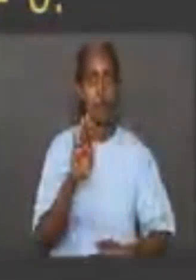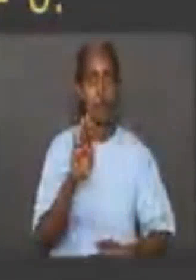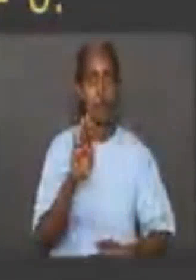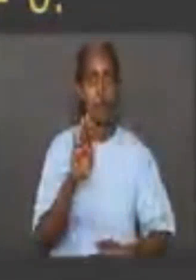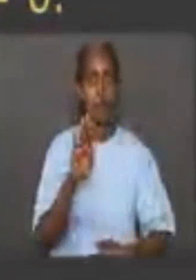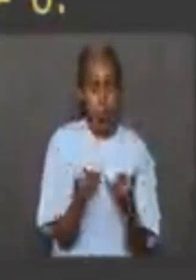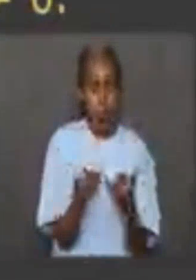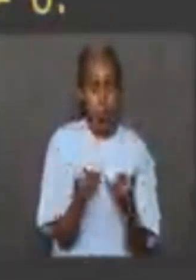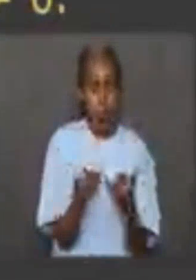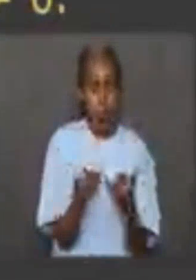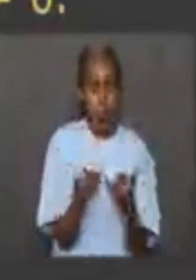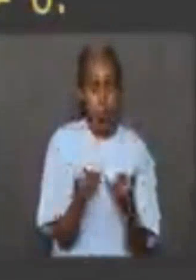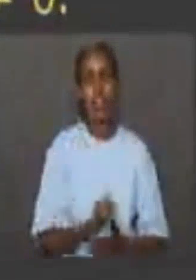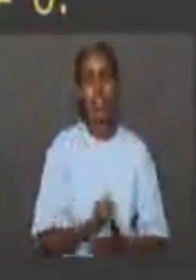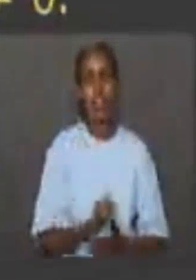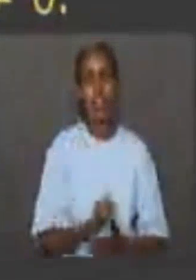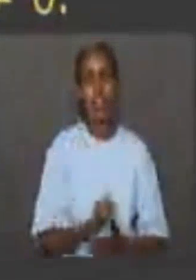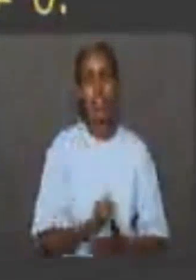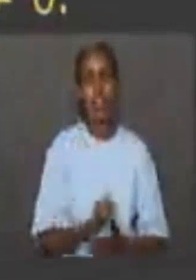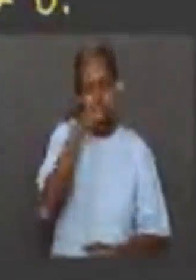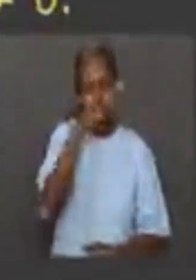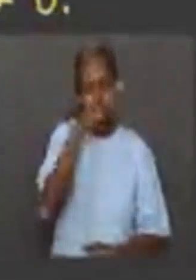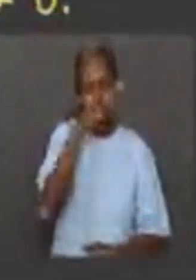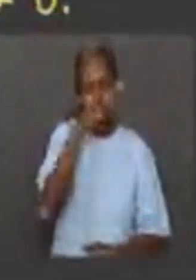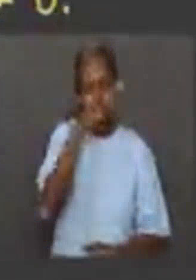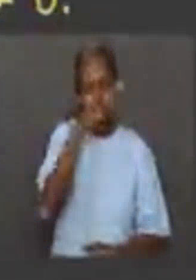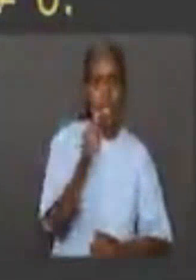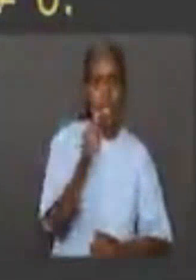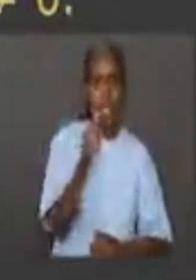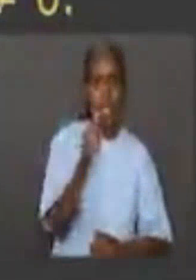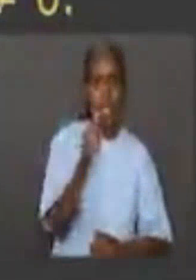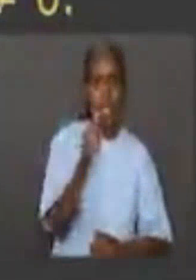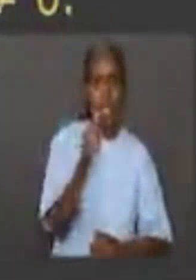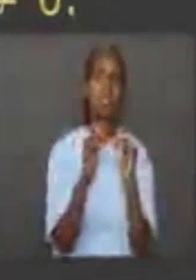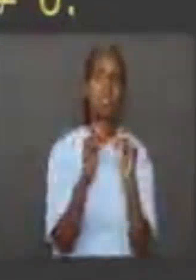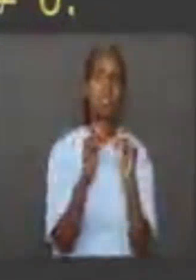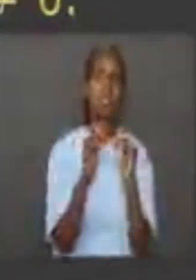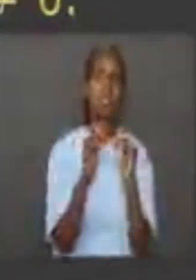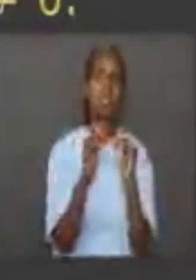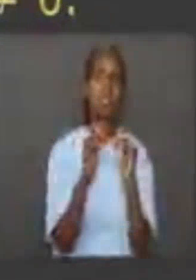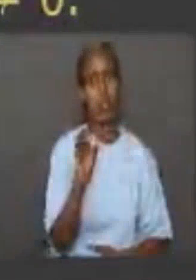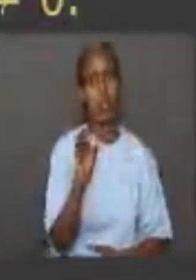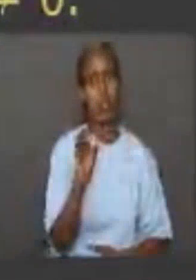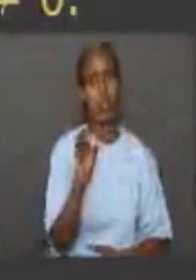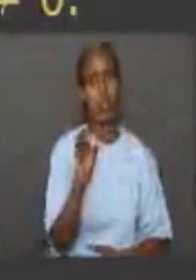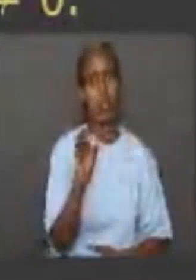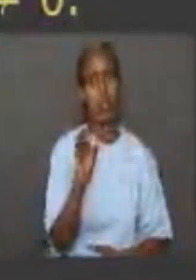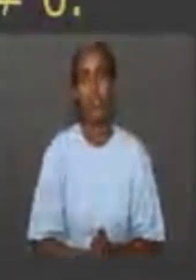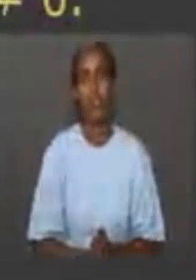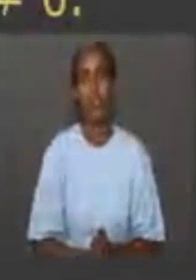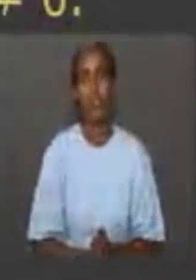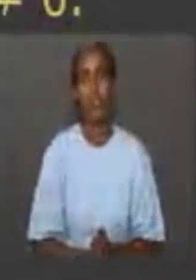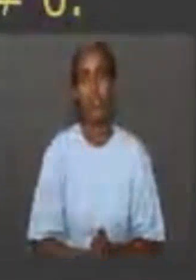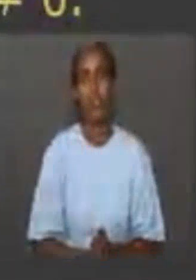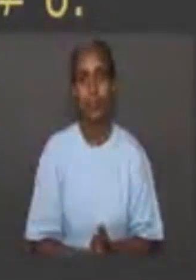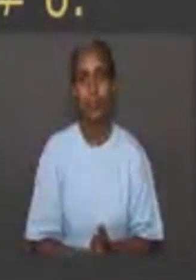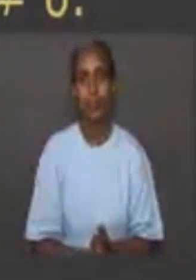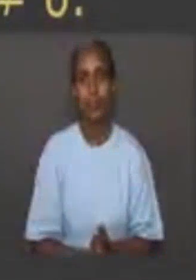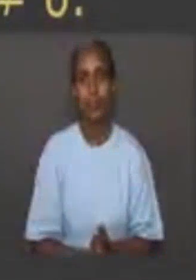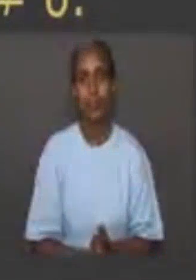a, whenever a does not equal 0. We should